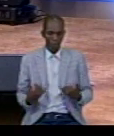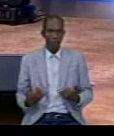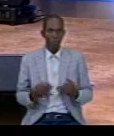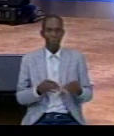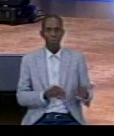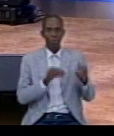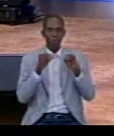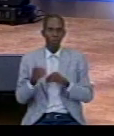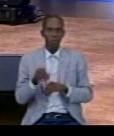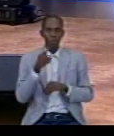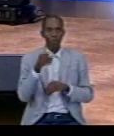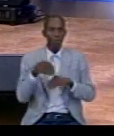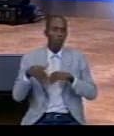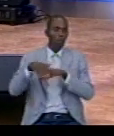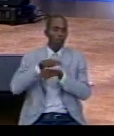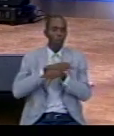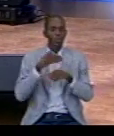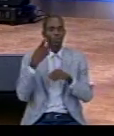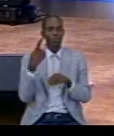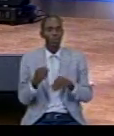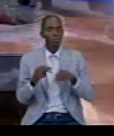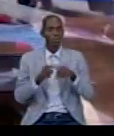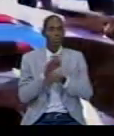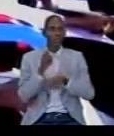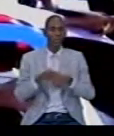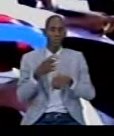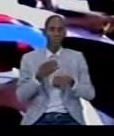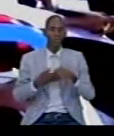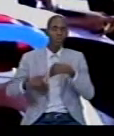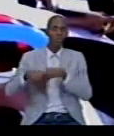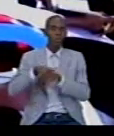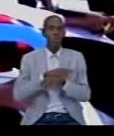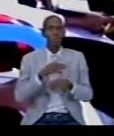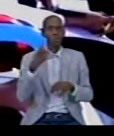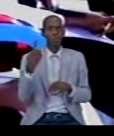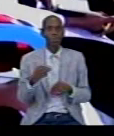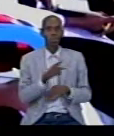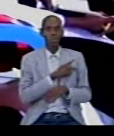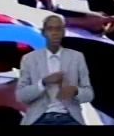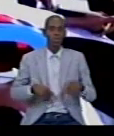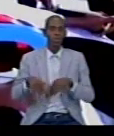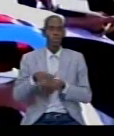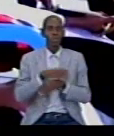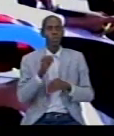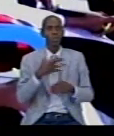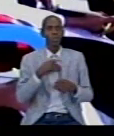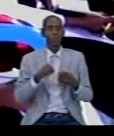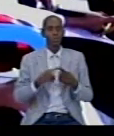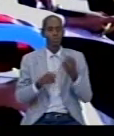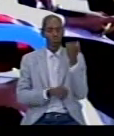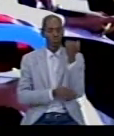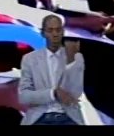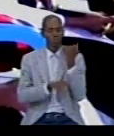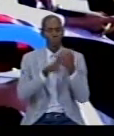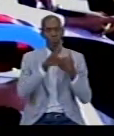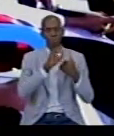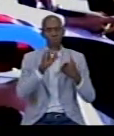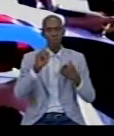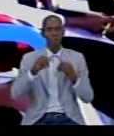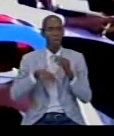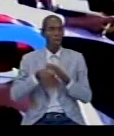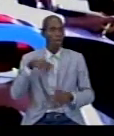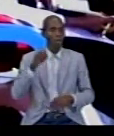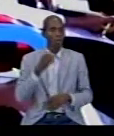the nations and over the kingdoms, and to root out and to pull down and